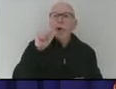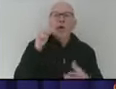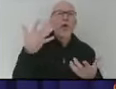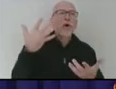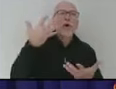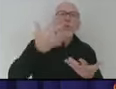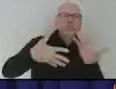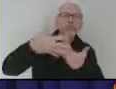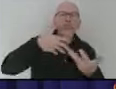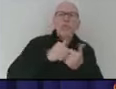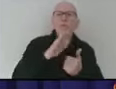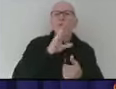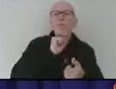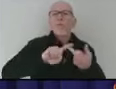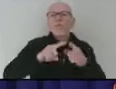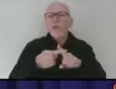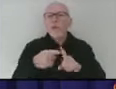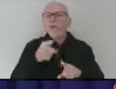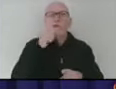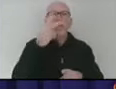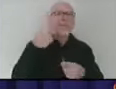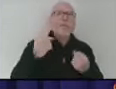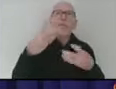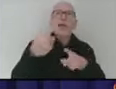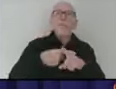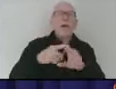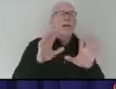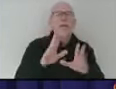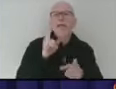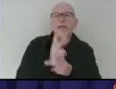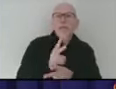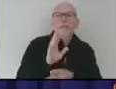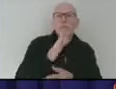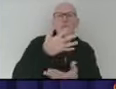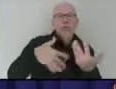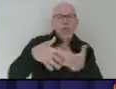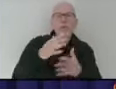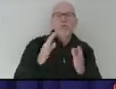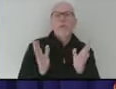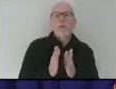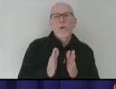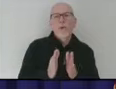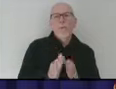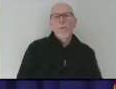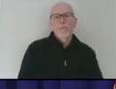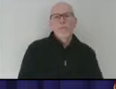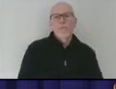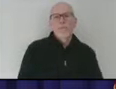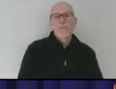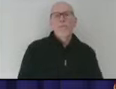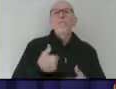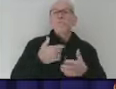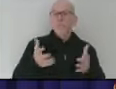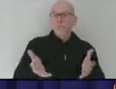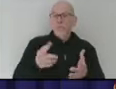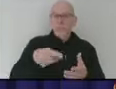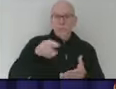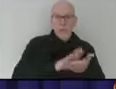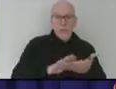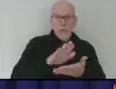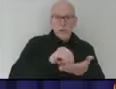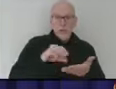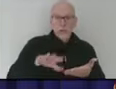that you haven't seen for months. You need to keep those social bubbles small. I also want to encourage college students to consider ways